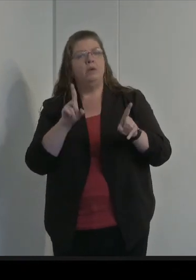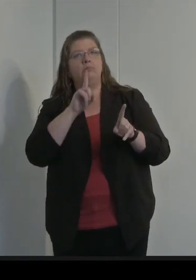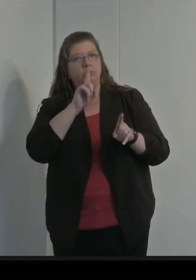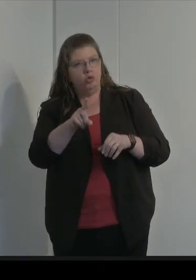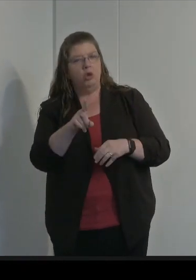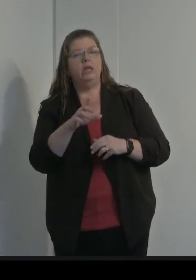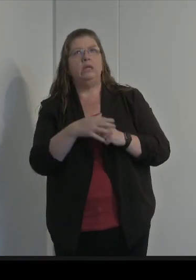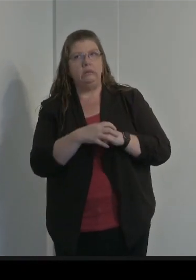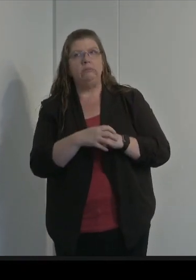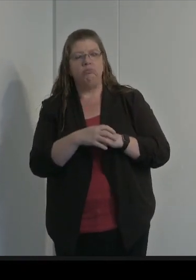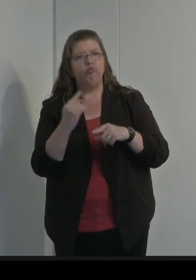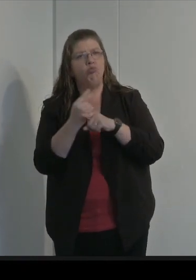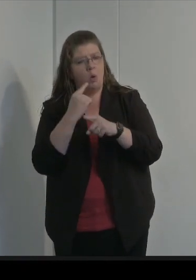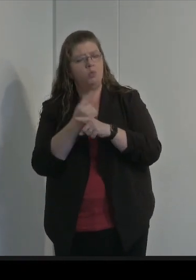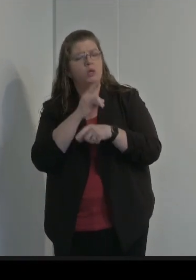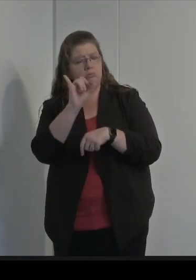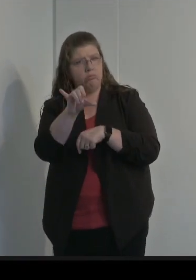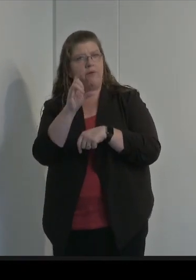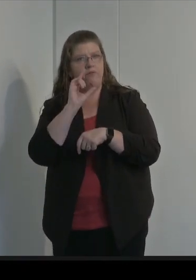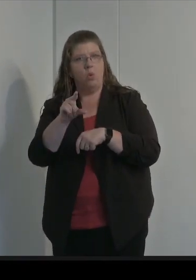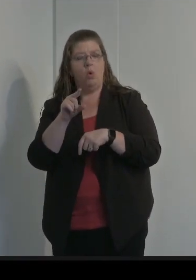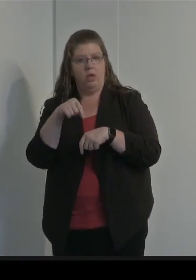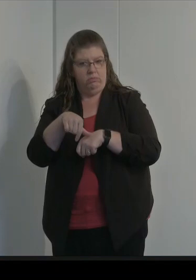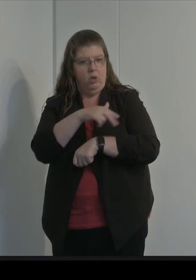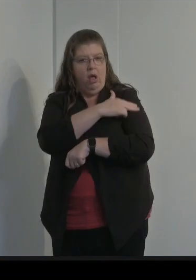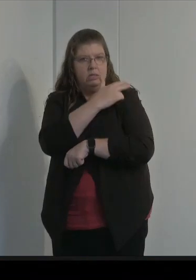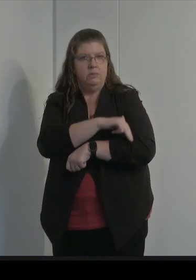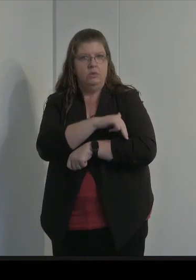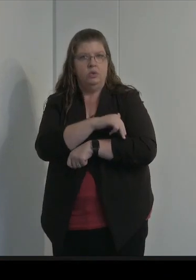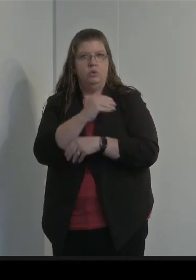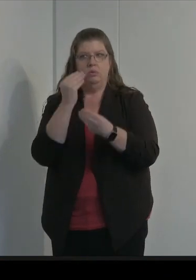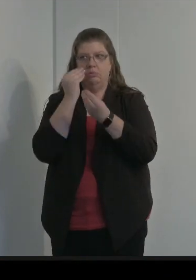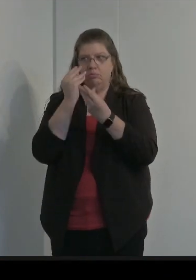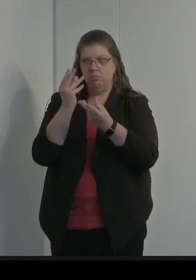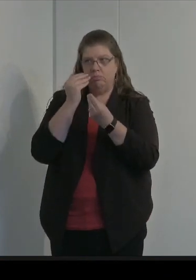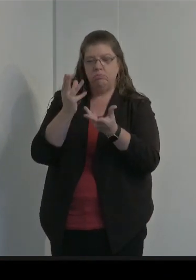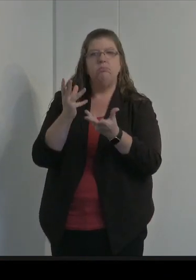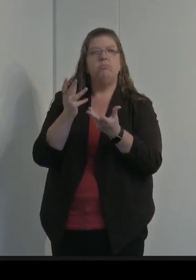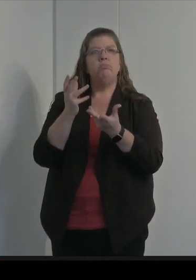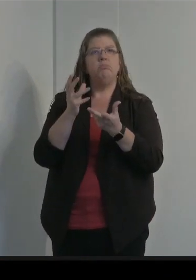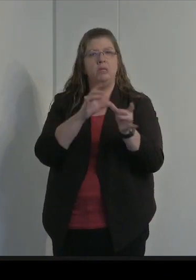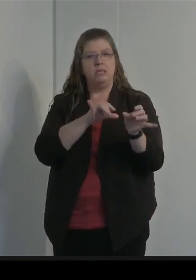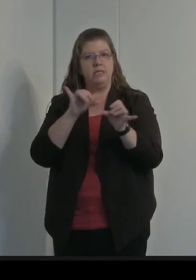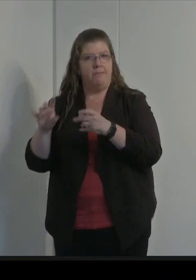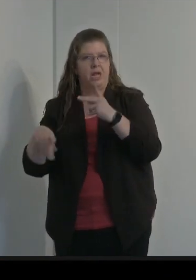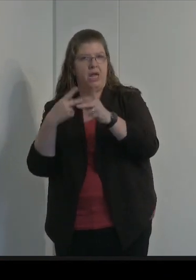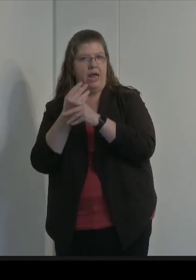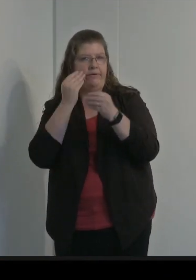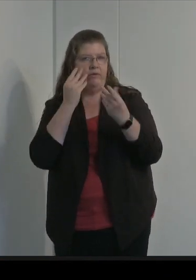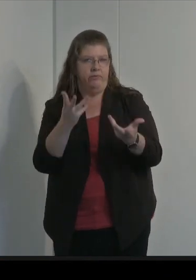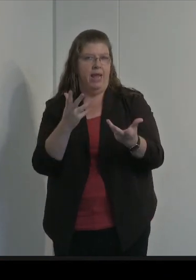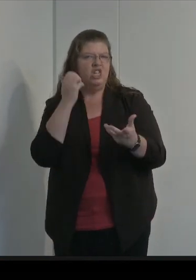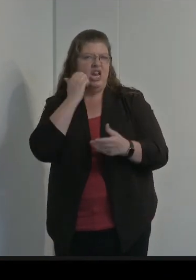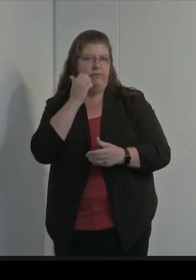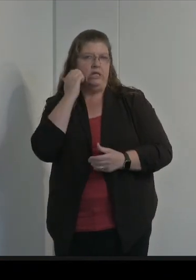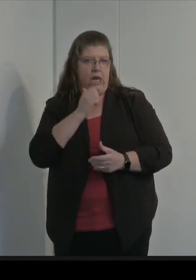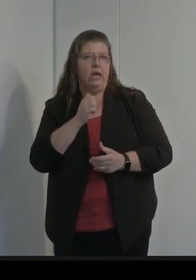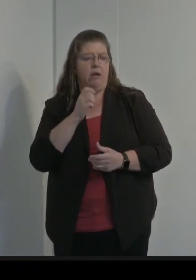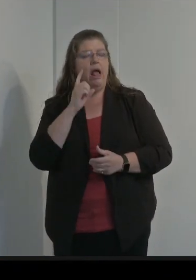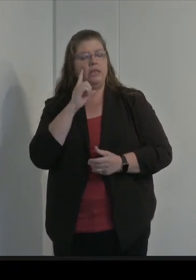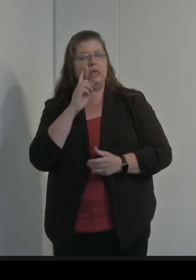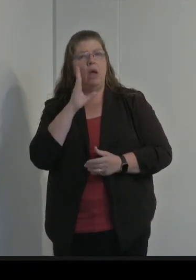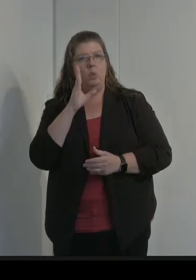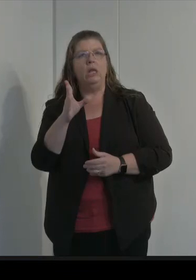certainly appropriate for our hospital to release a similar metrics on a daily basis.